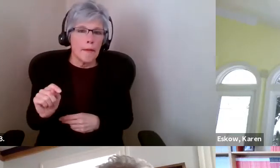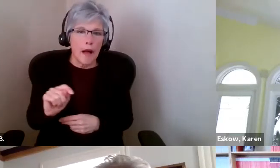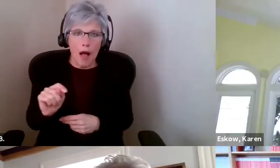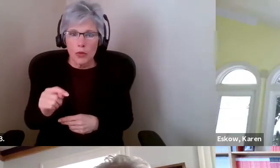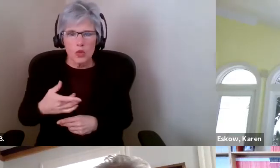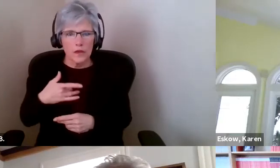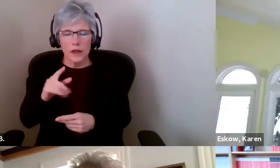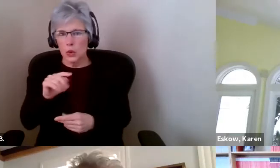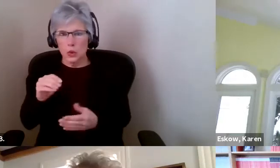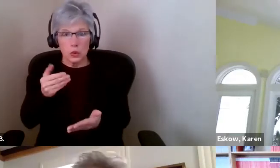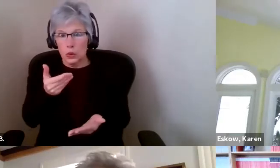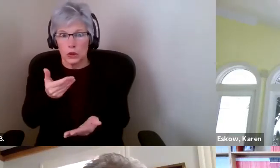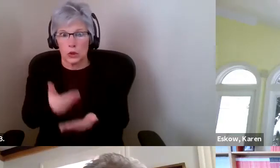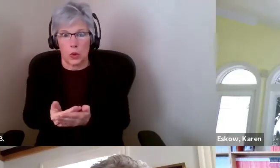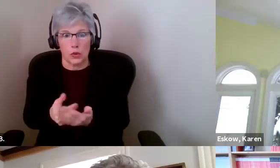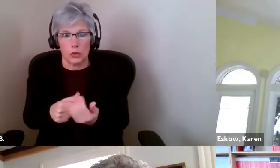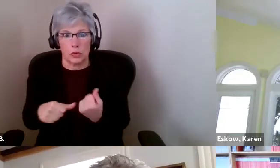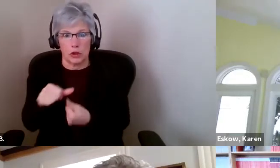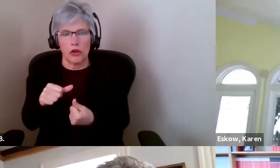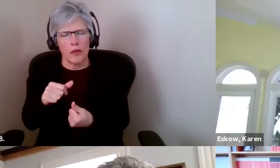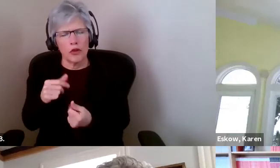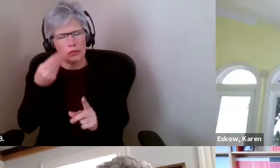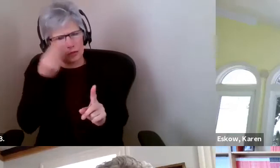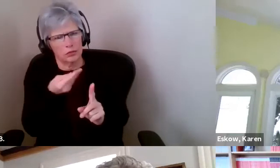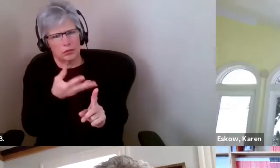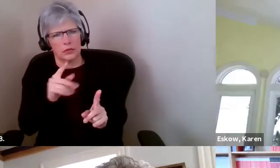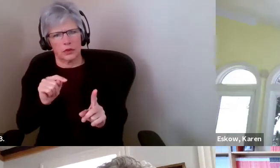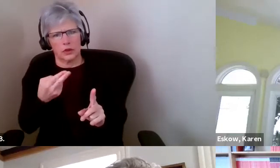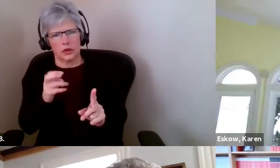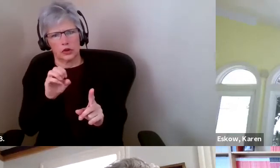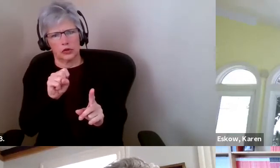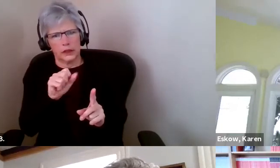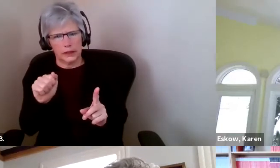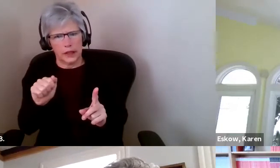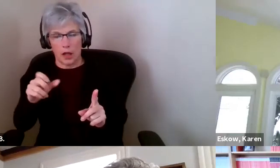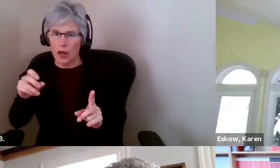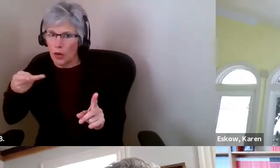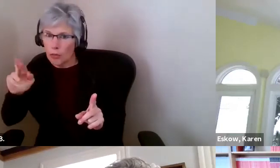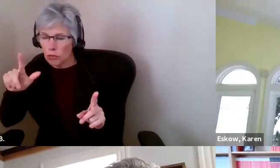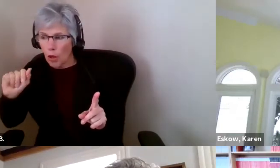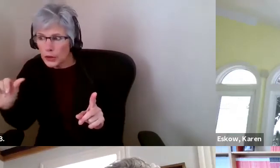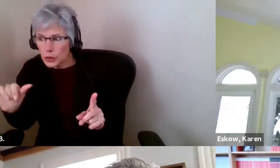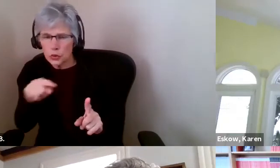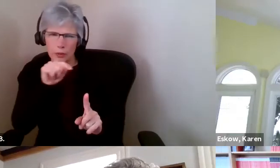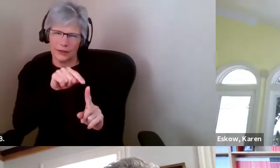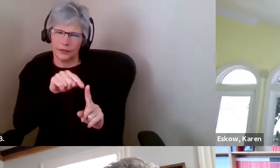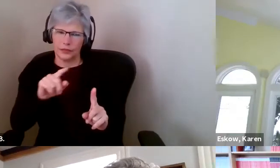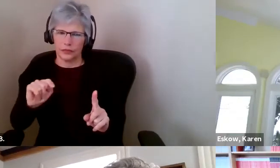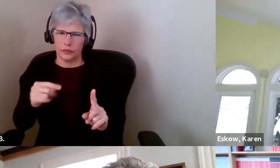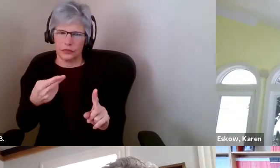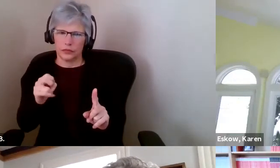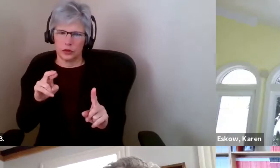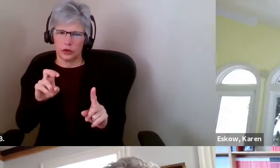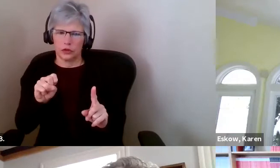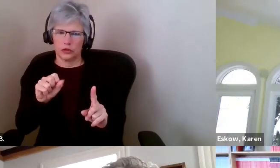be, let Teresa know. You know, you can always let, you know, Paula Zine know, but Teresa is the one to know because she's gonna probably be one